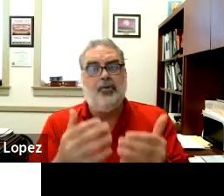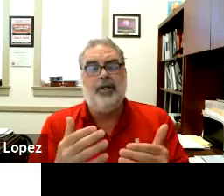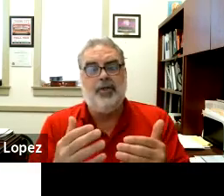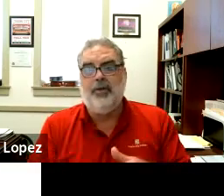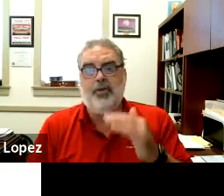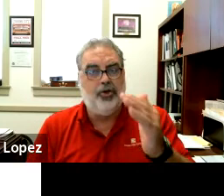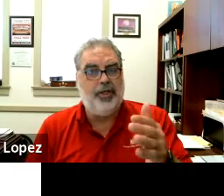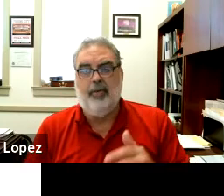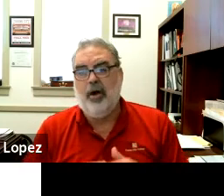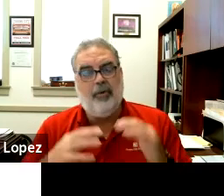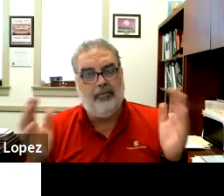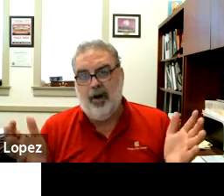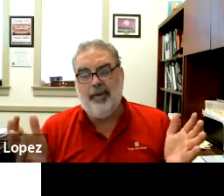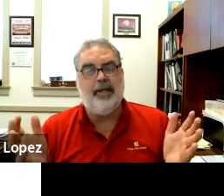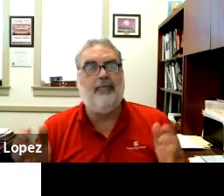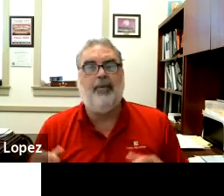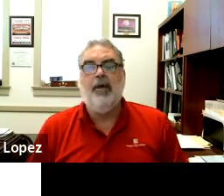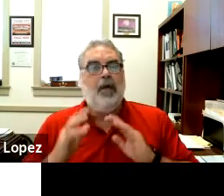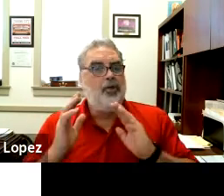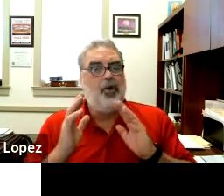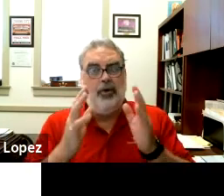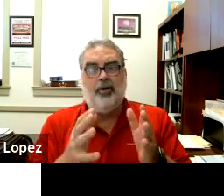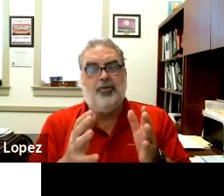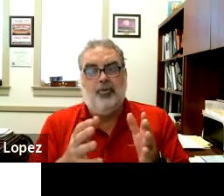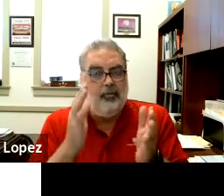put so many students. Nursing program, prime example.